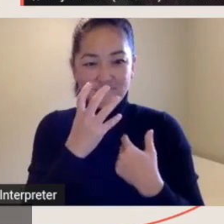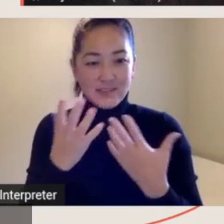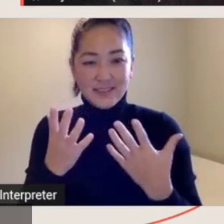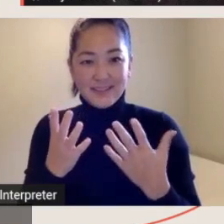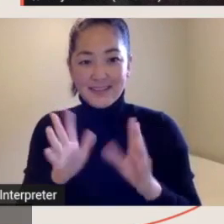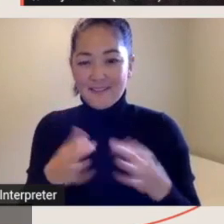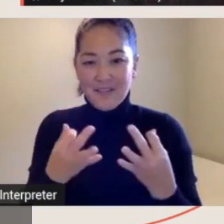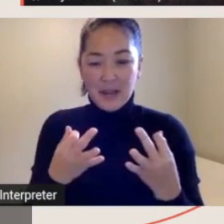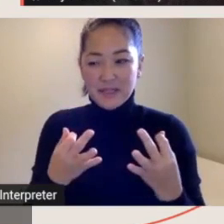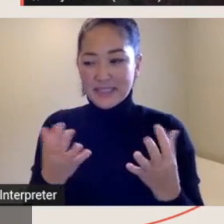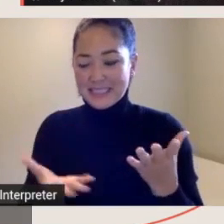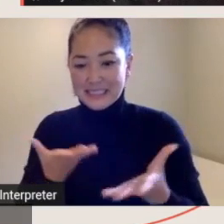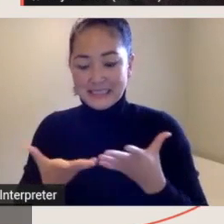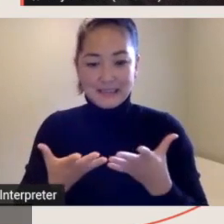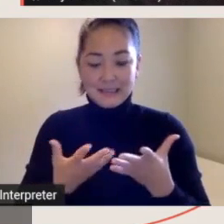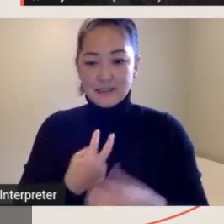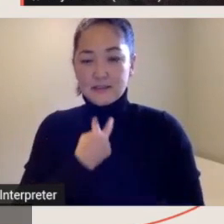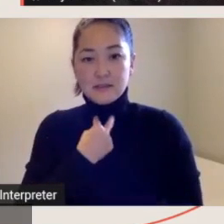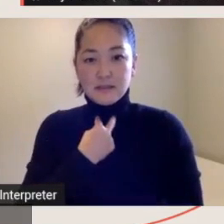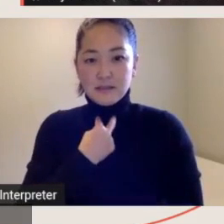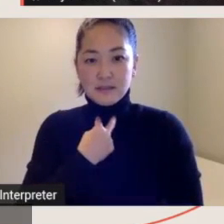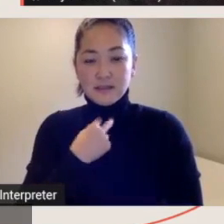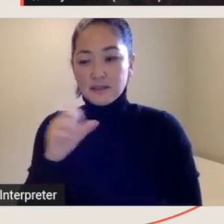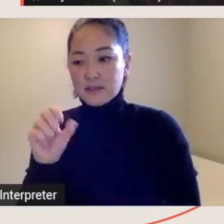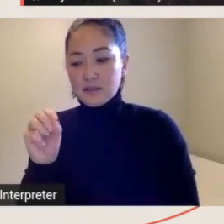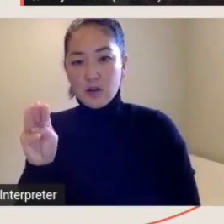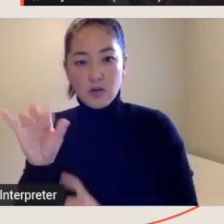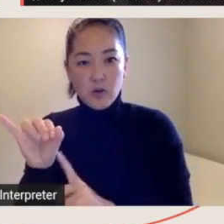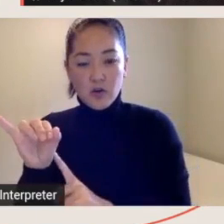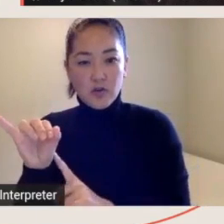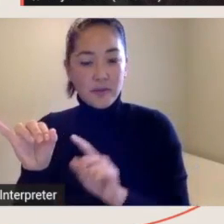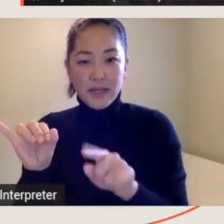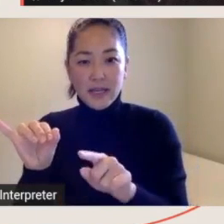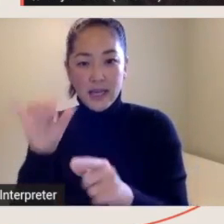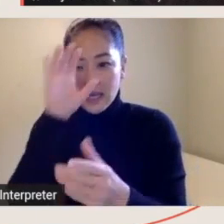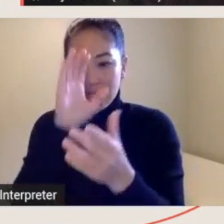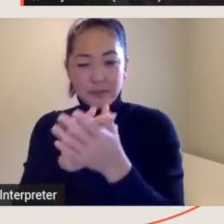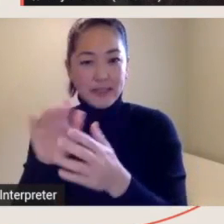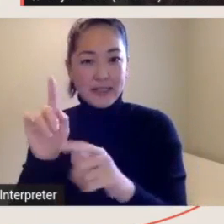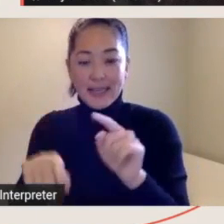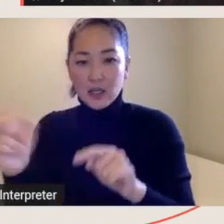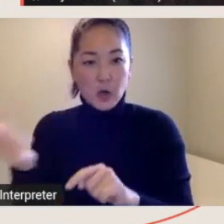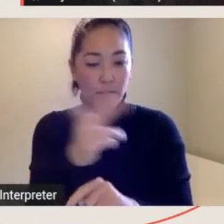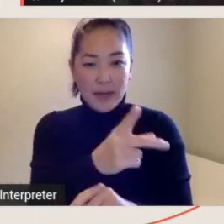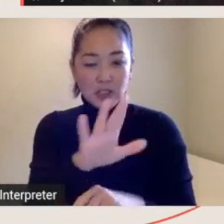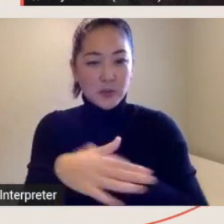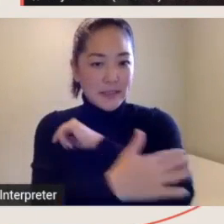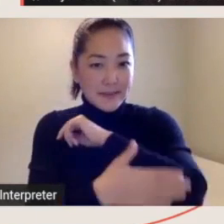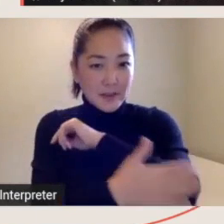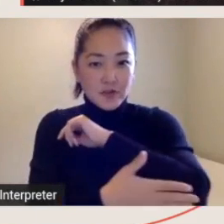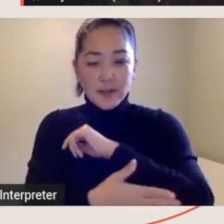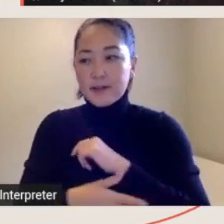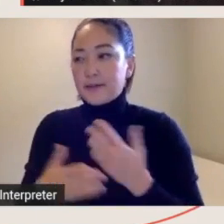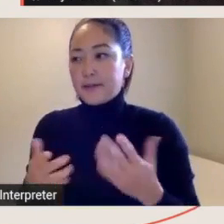there. Like they're sort of, you know, Somi's husband's not able to go back to Chhattisgarh. The son's, you know, they're not able to